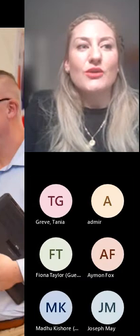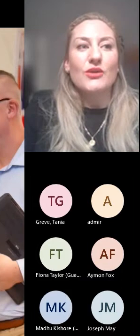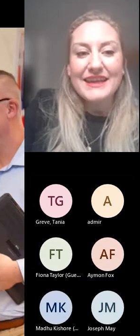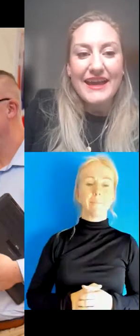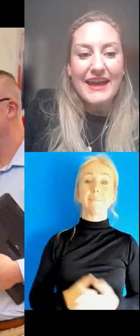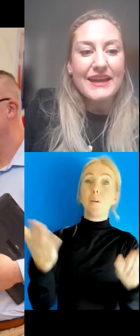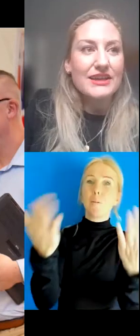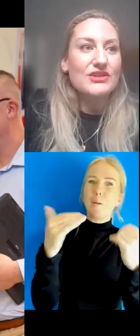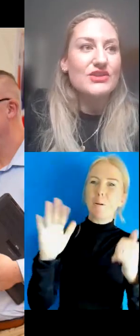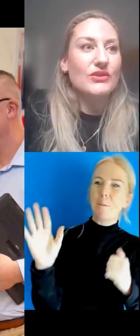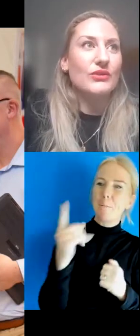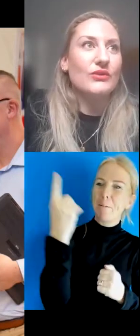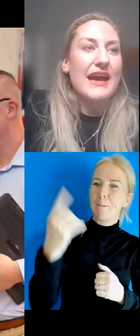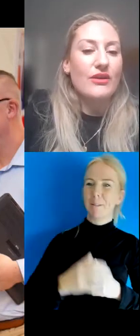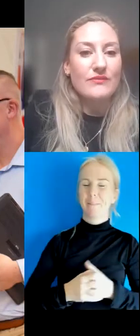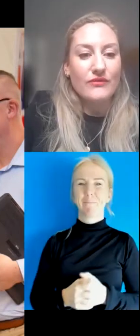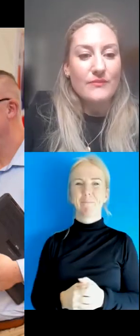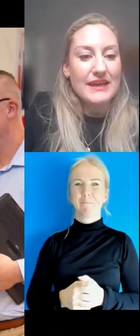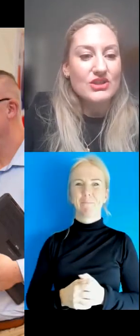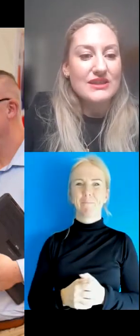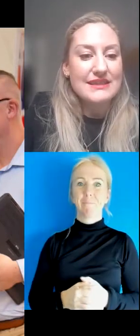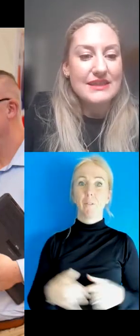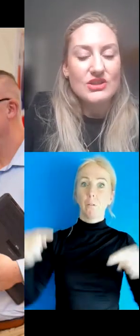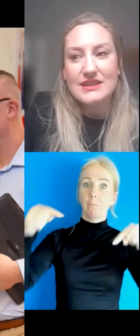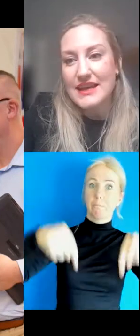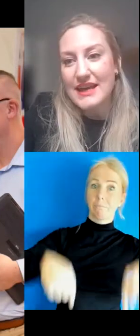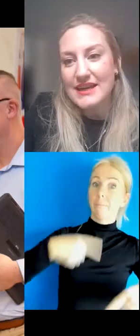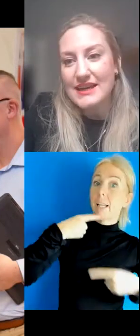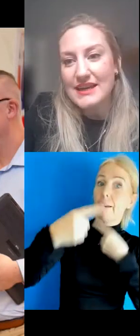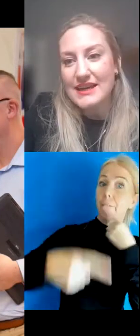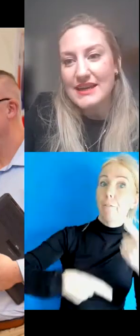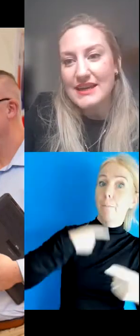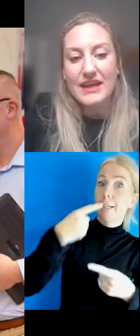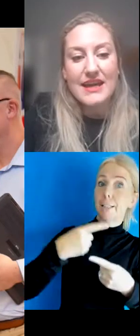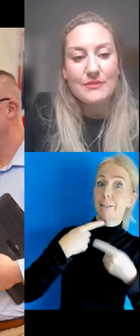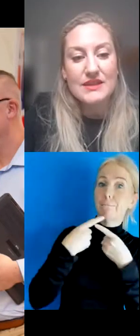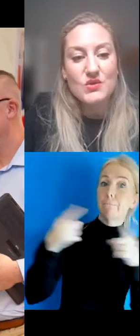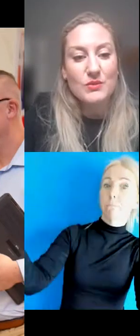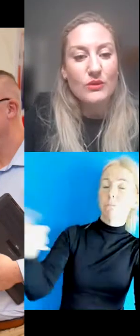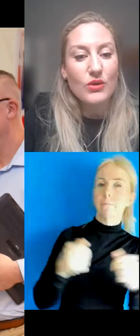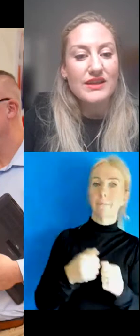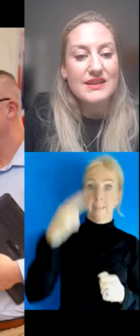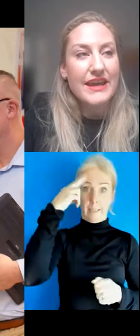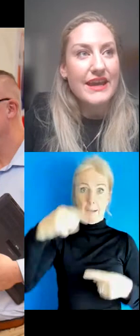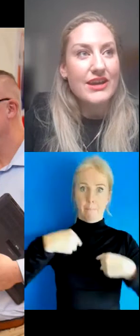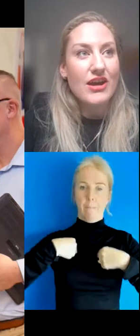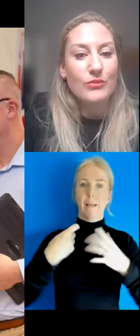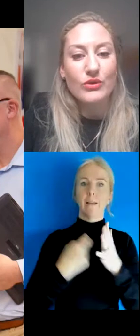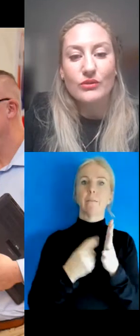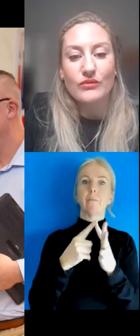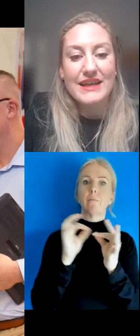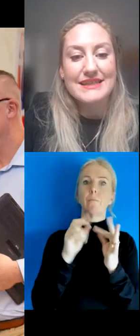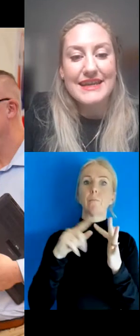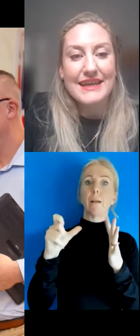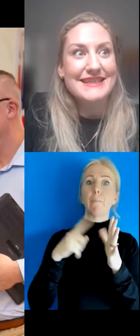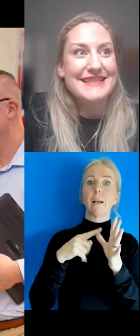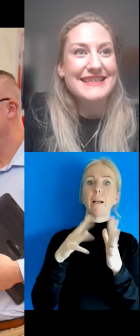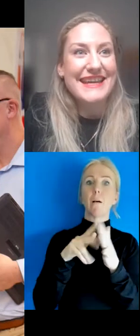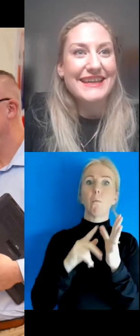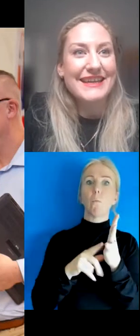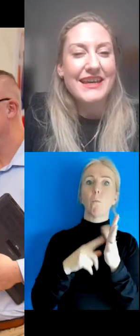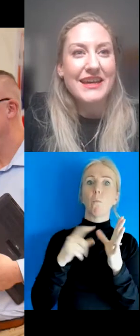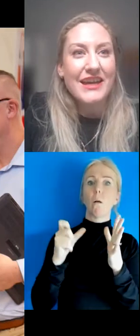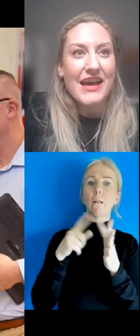Welcome everybody to our information session today. My name is Rebecca Wallace and I work with Randstad